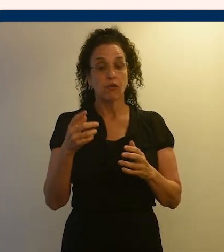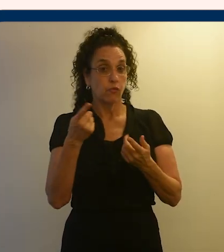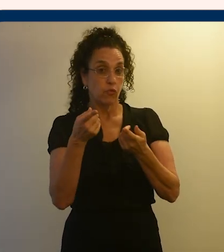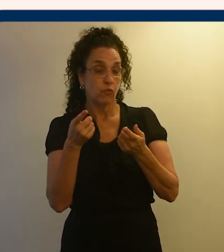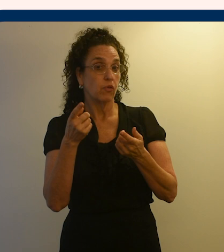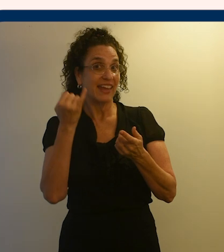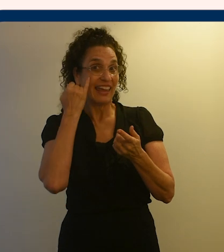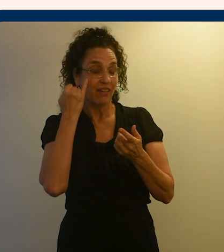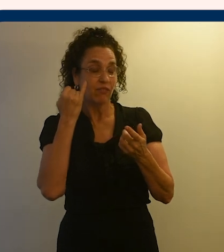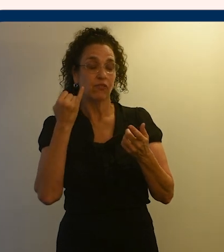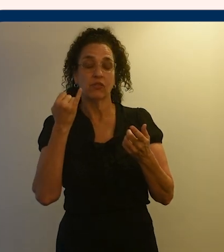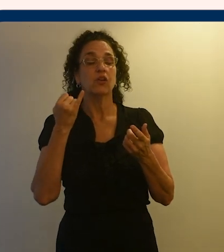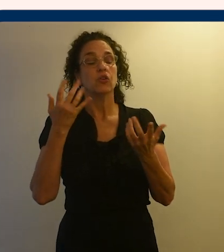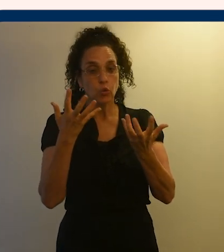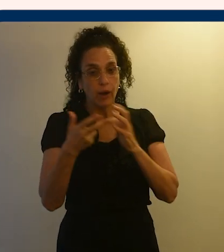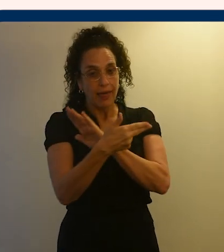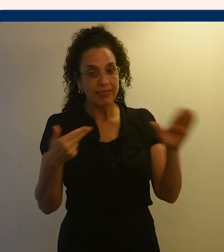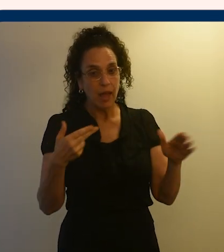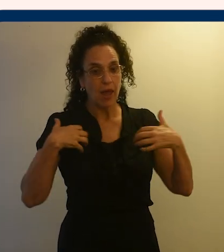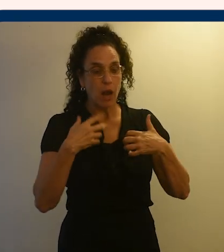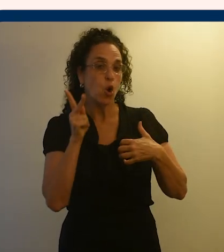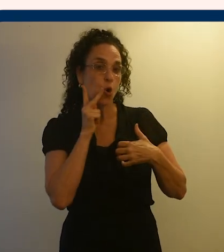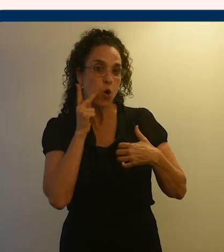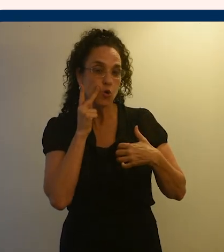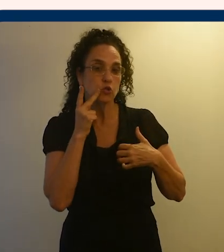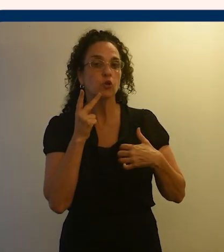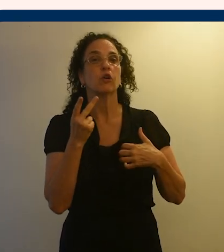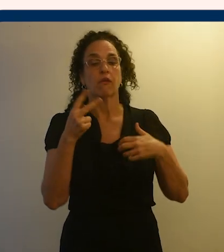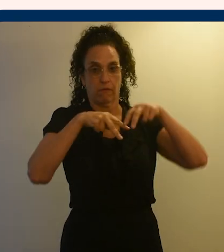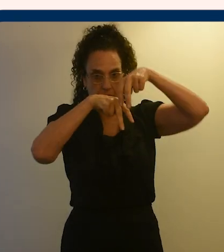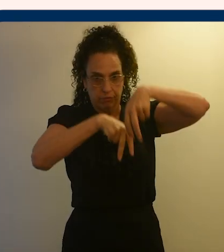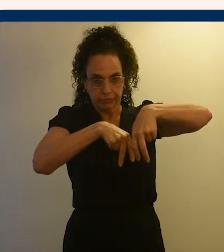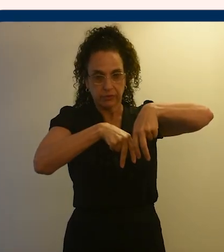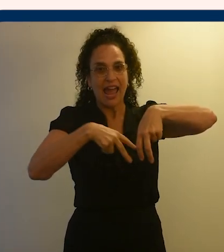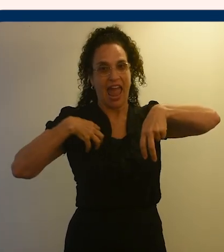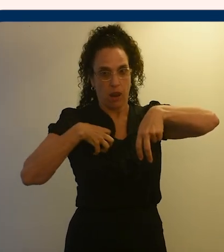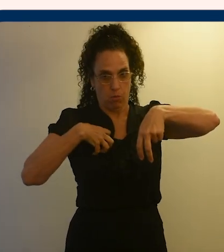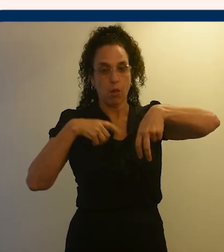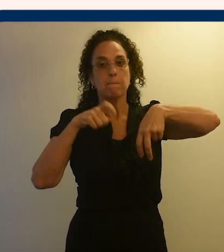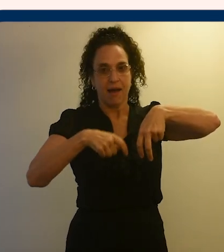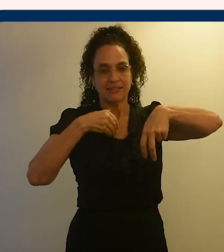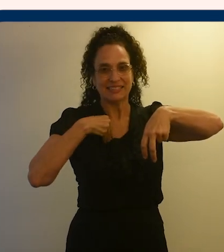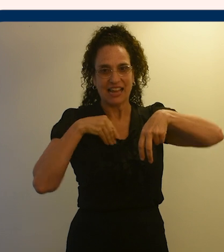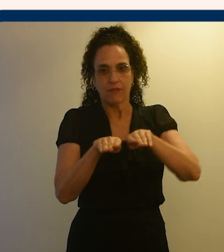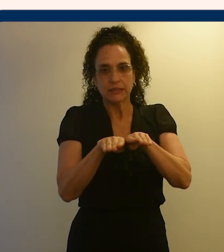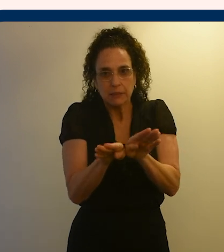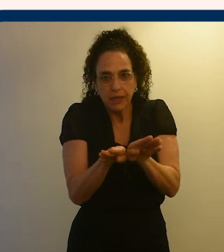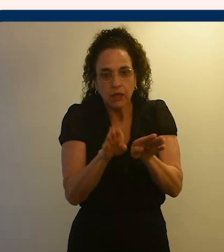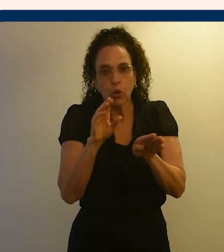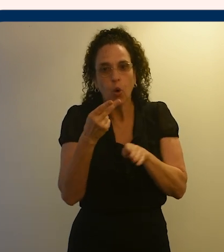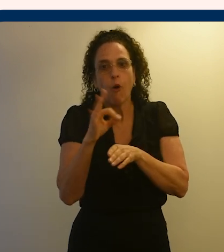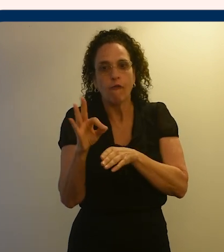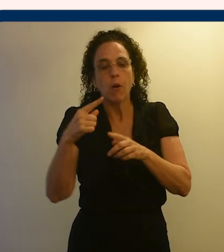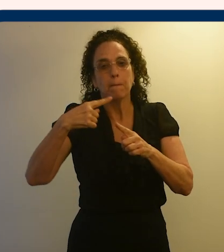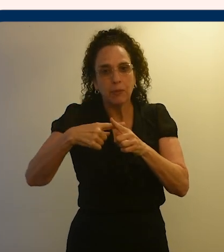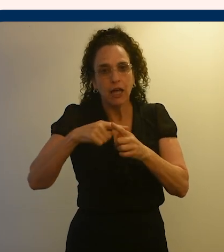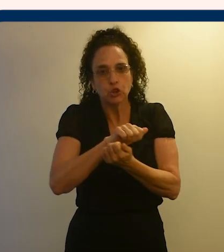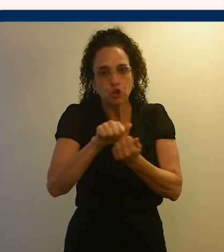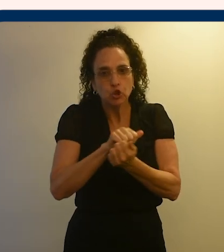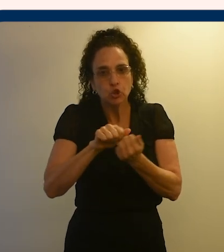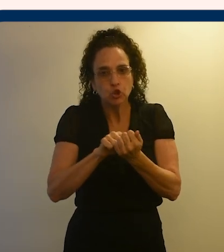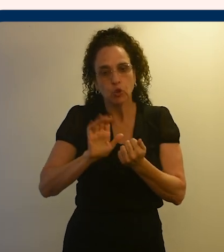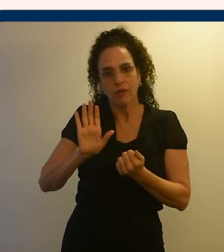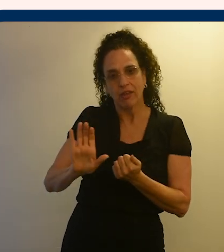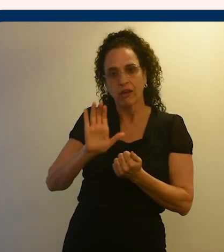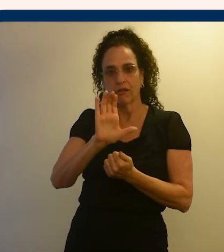To be considered kosher, a four-legged animal must have a split hoof and chew its cud.